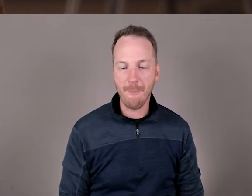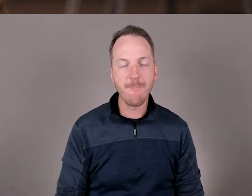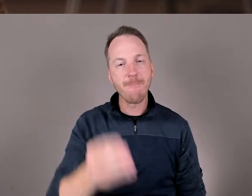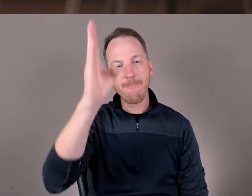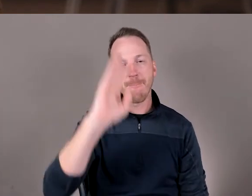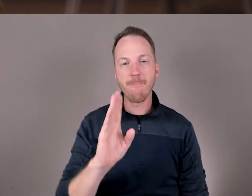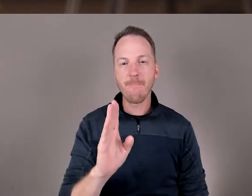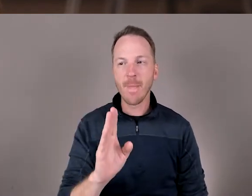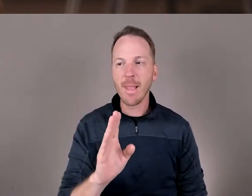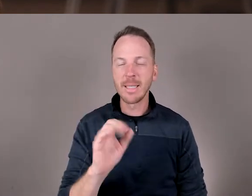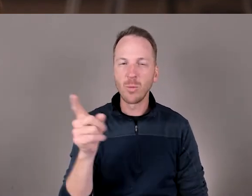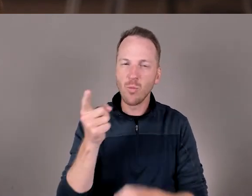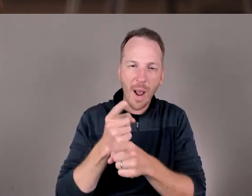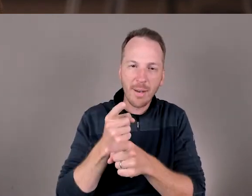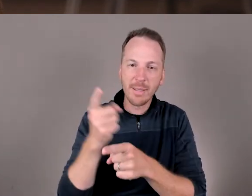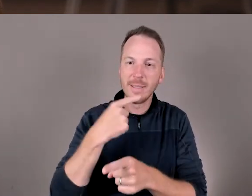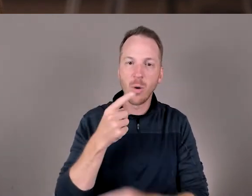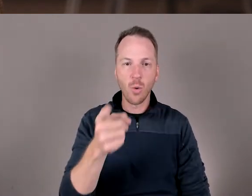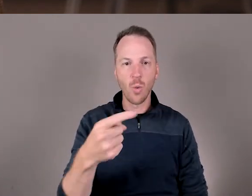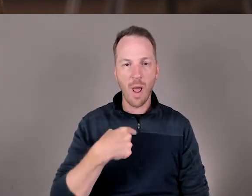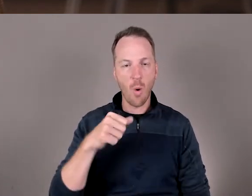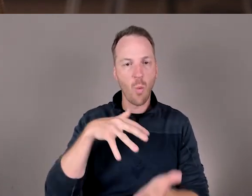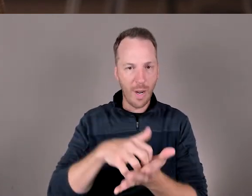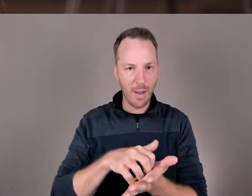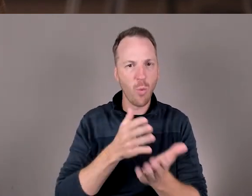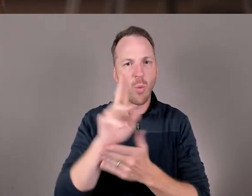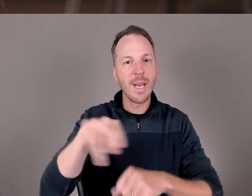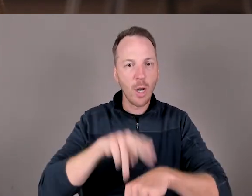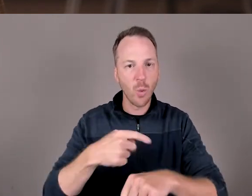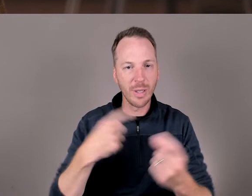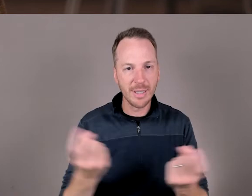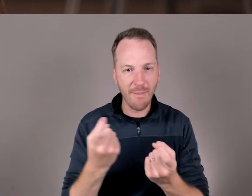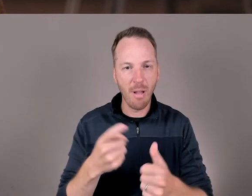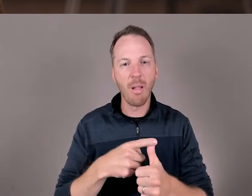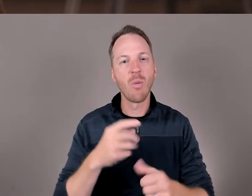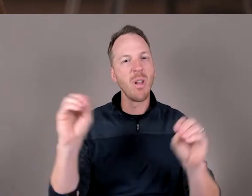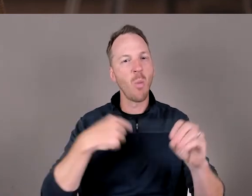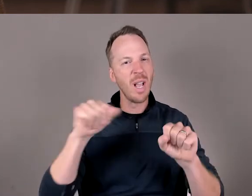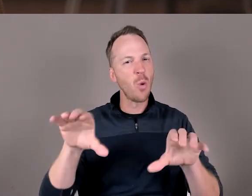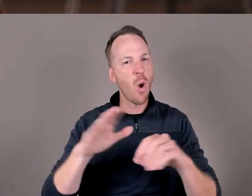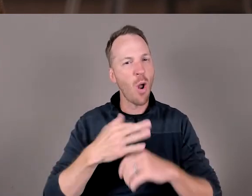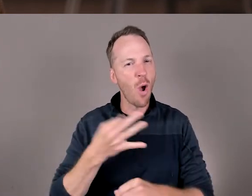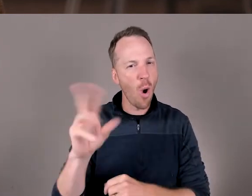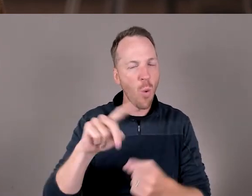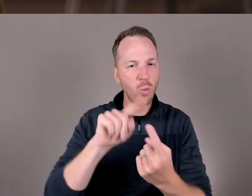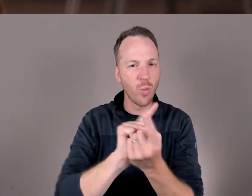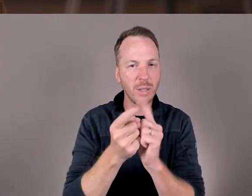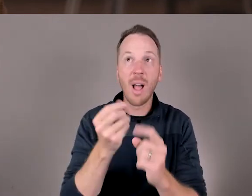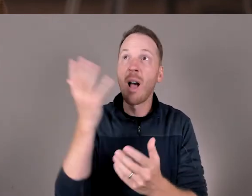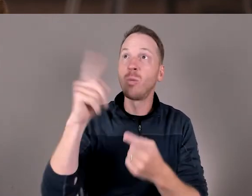God is right when He says that you and I are weak. By nature, we're sinful. There's nothing we can do on our own to be reconciled to